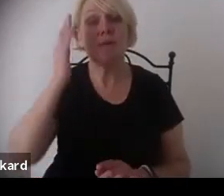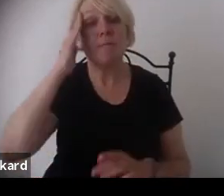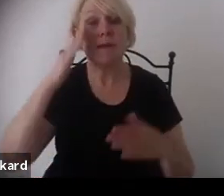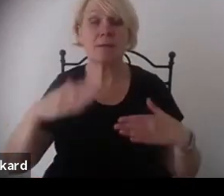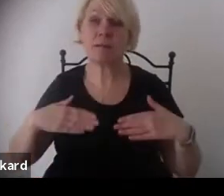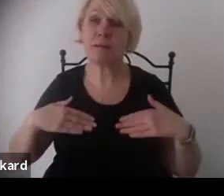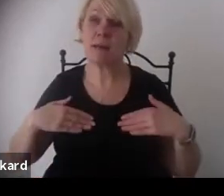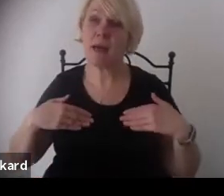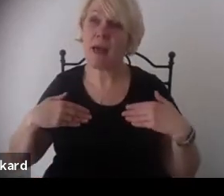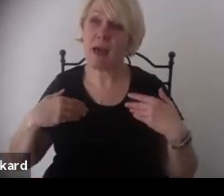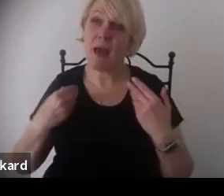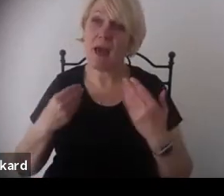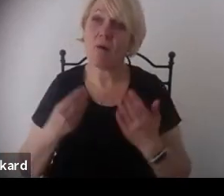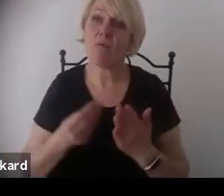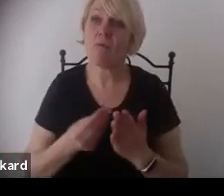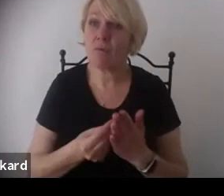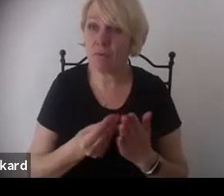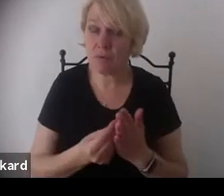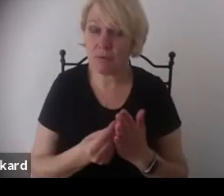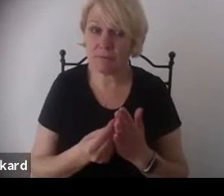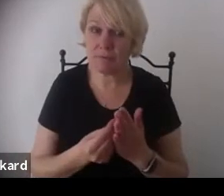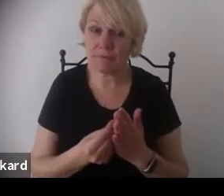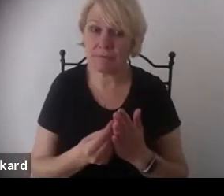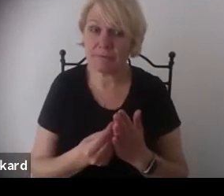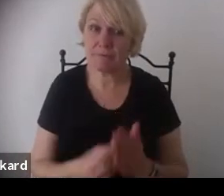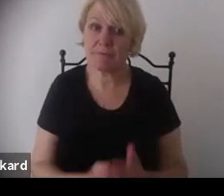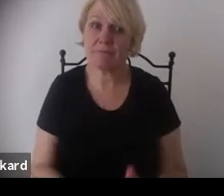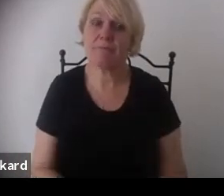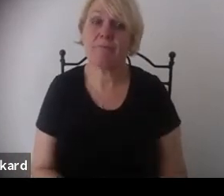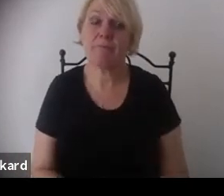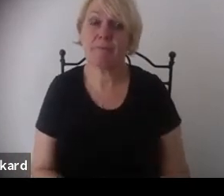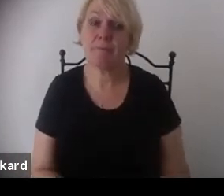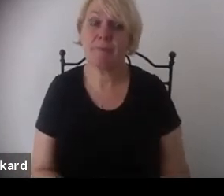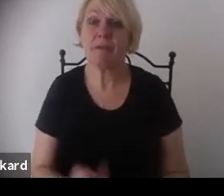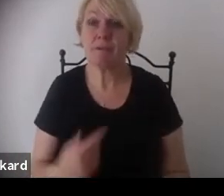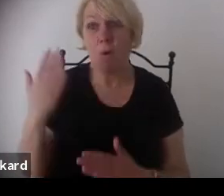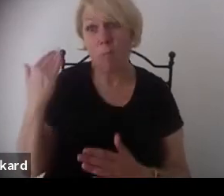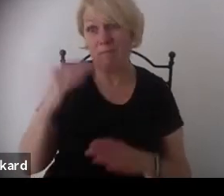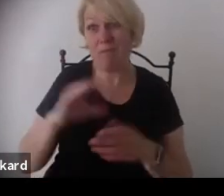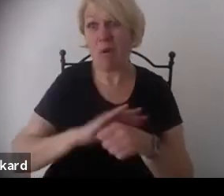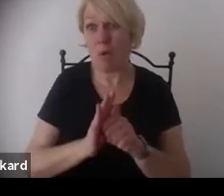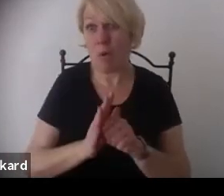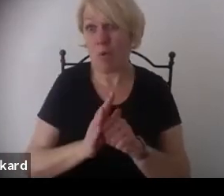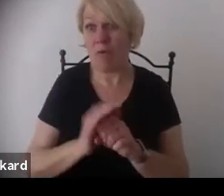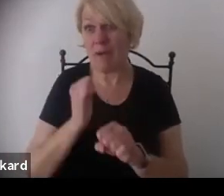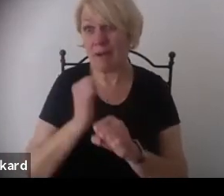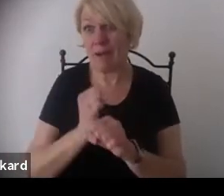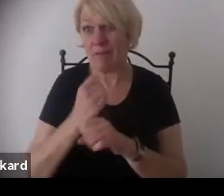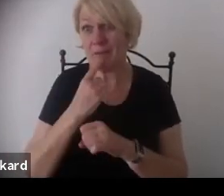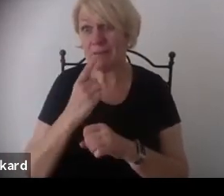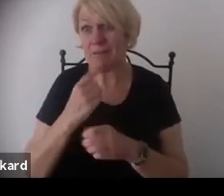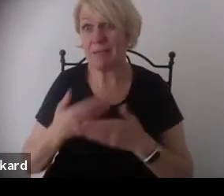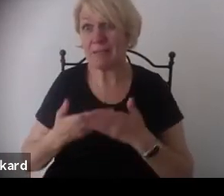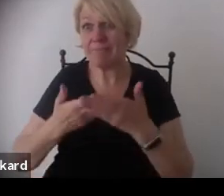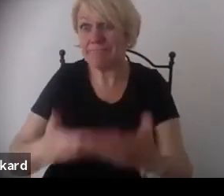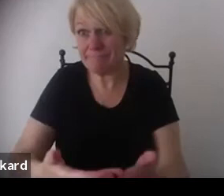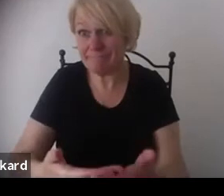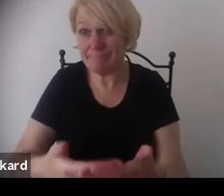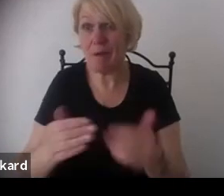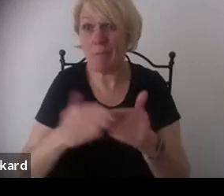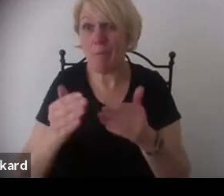the NHS budget, which for those of us who work in mental health was a really significant point, and a recognition